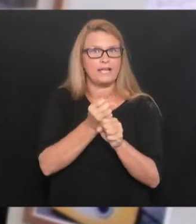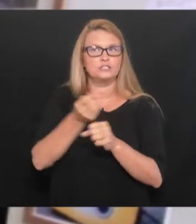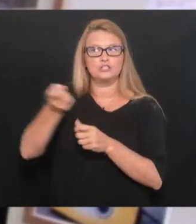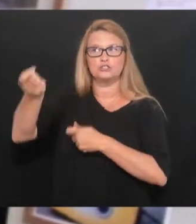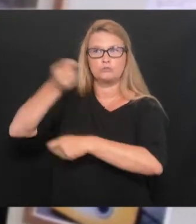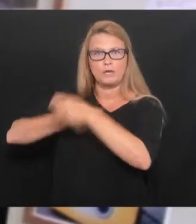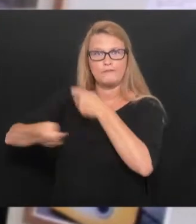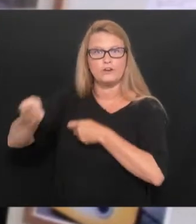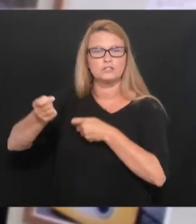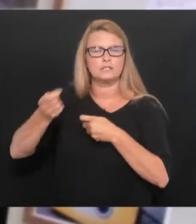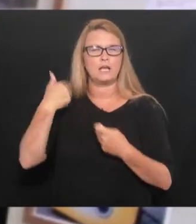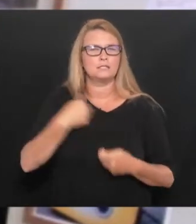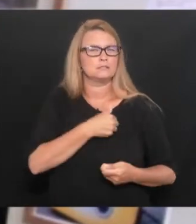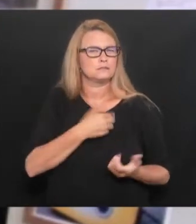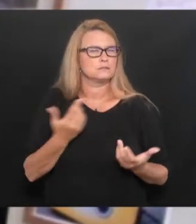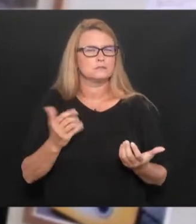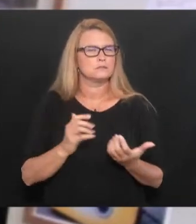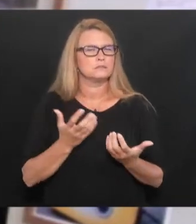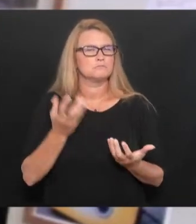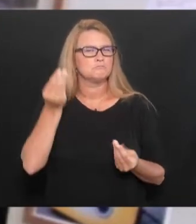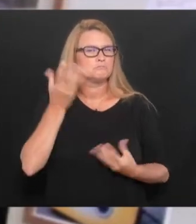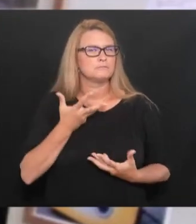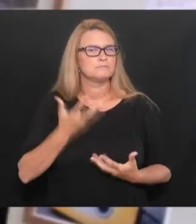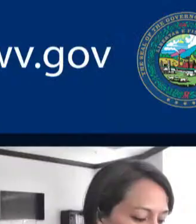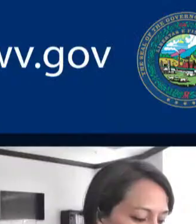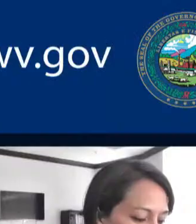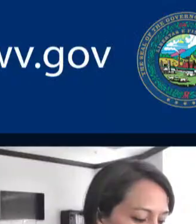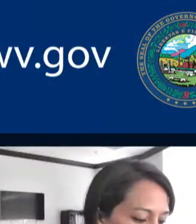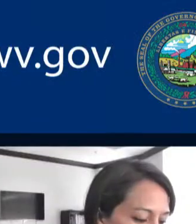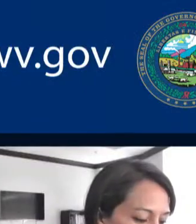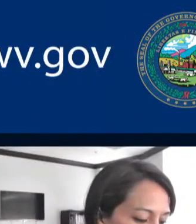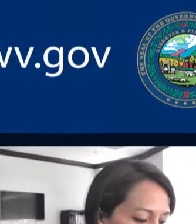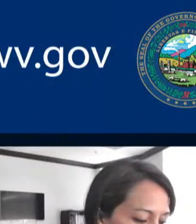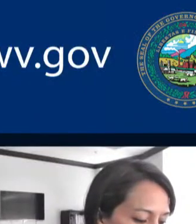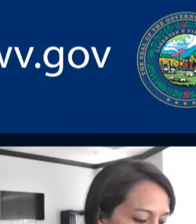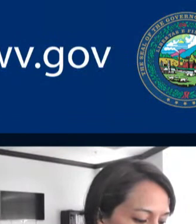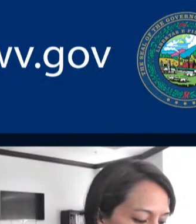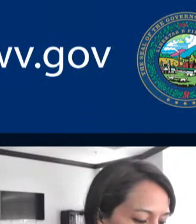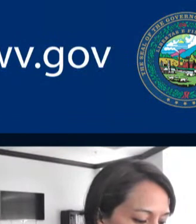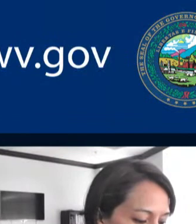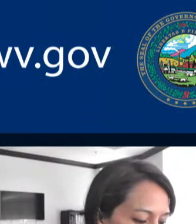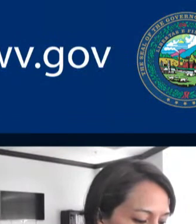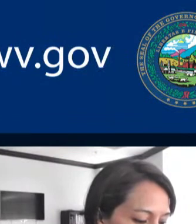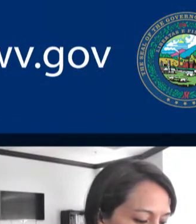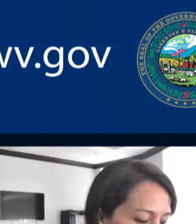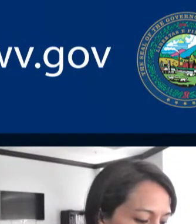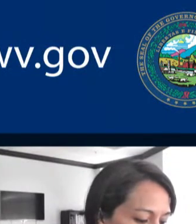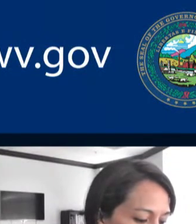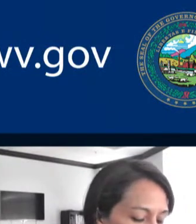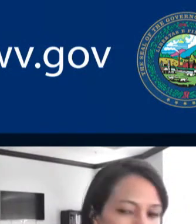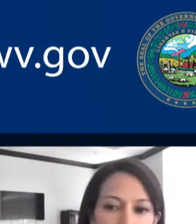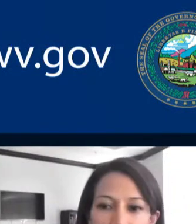for the cost of it? Thank you. General Hoyer, I think you've got to answer this, sir.